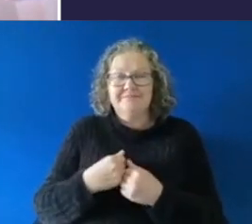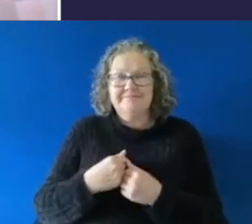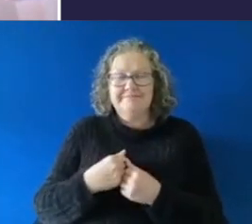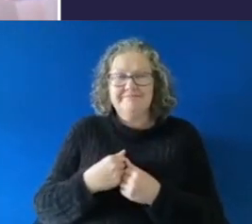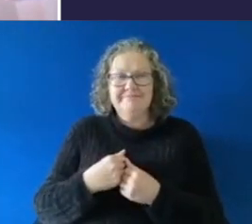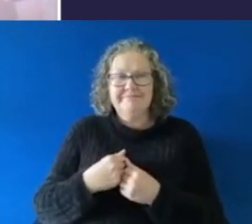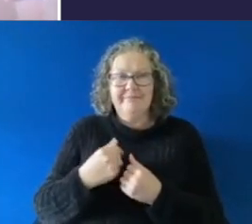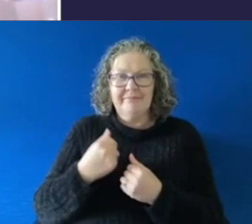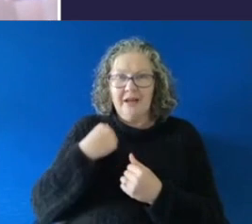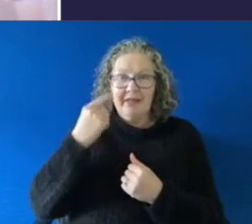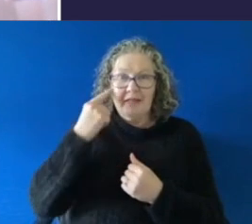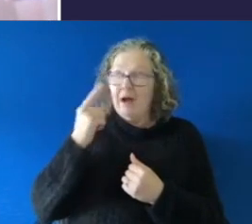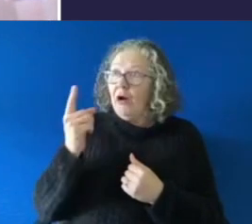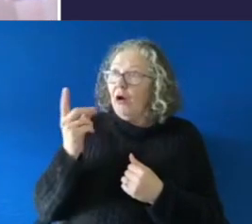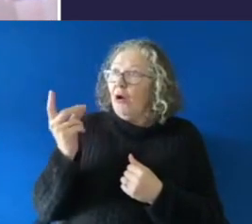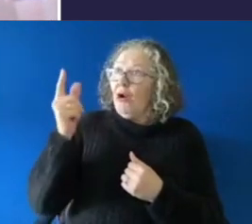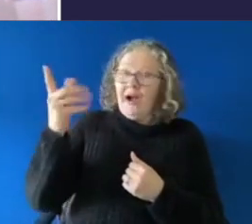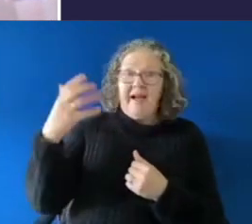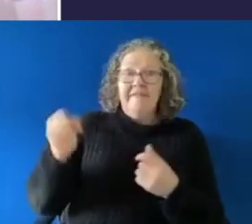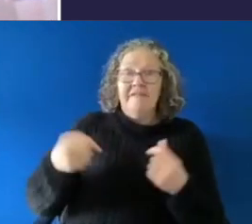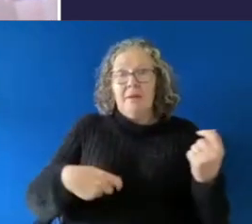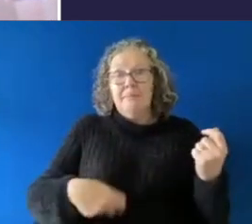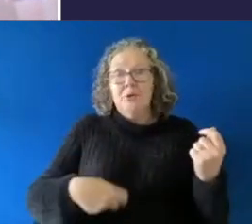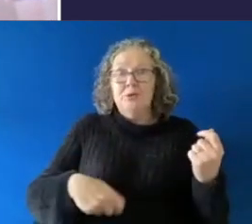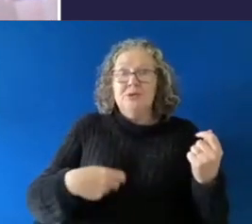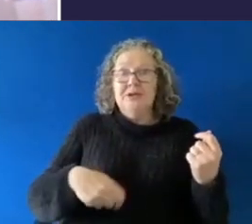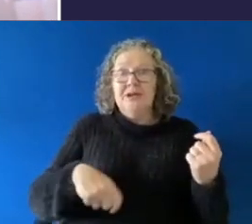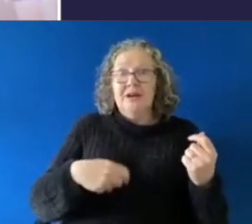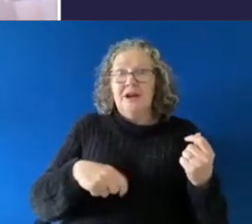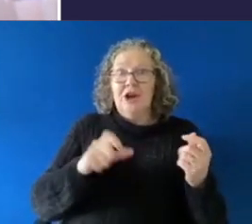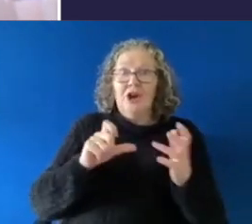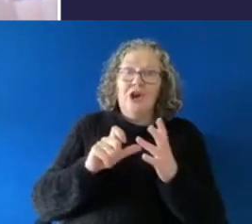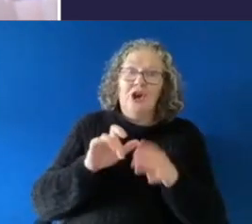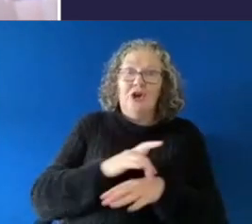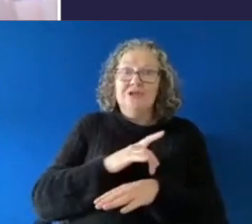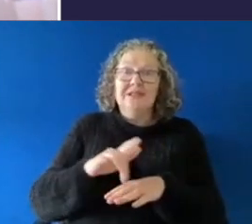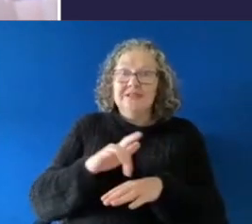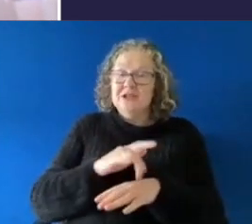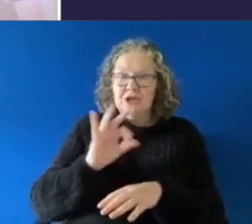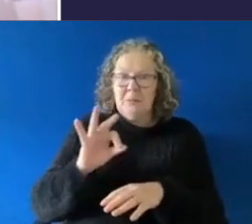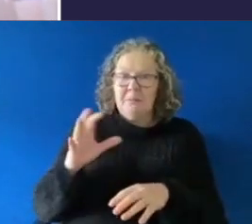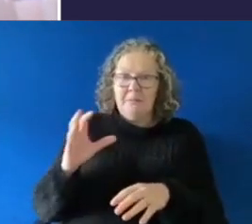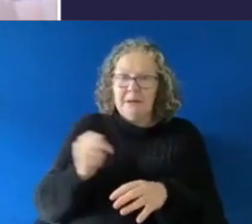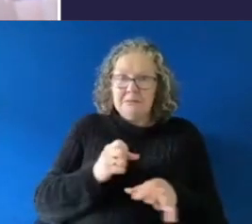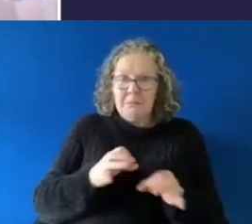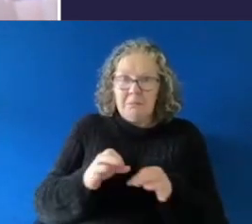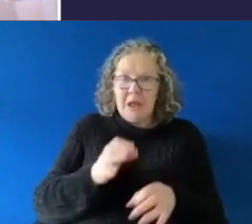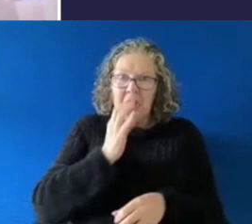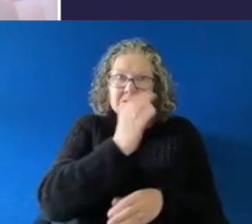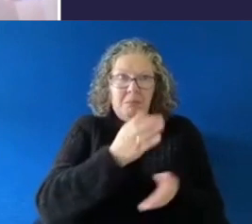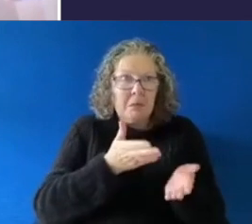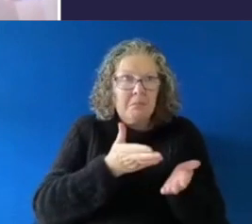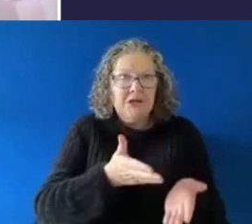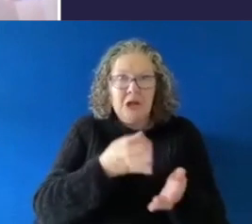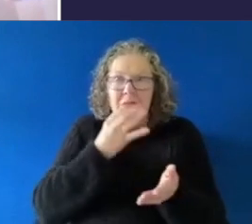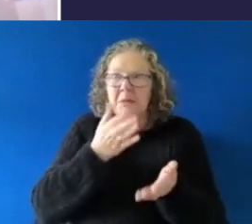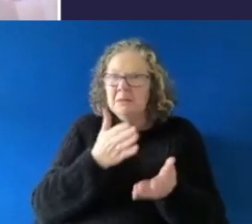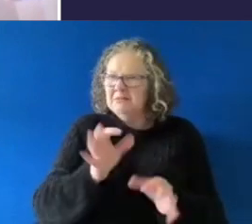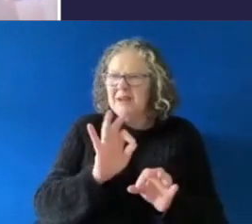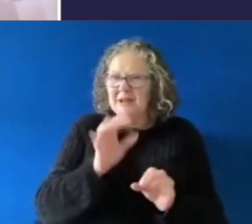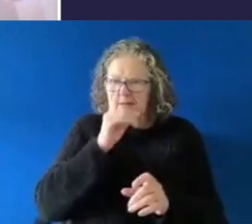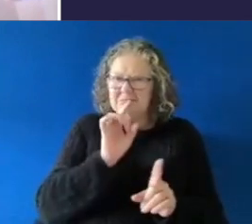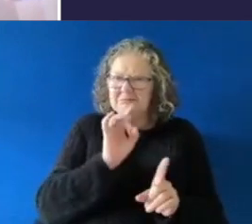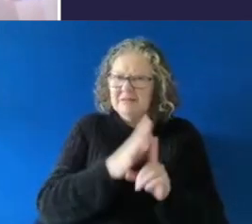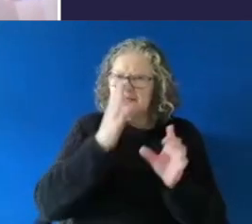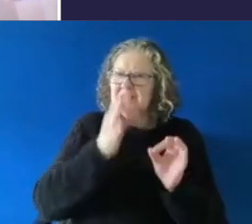a music concert on, let's go. It doesn't have to be planned and, asked permission for by other people.